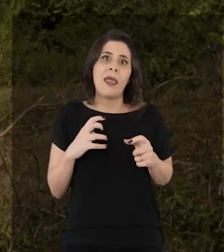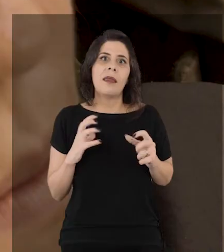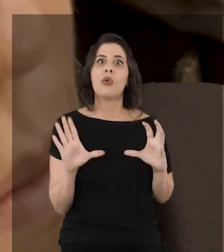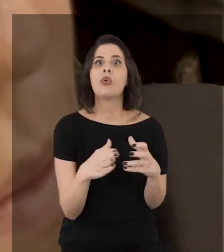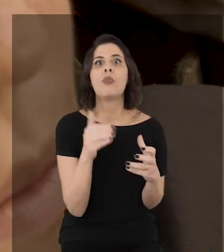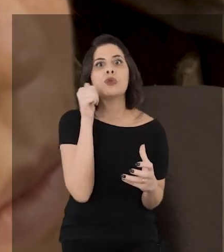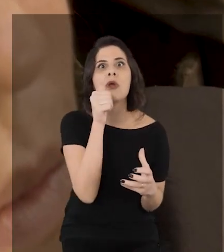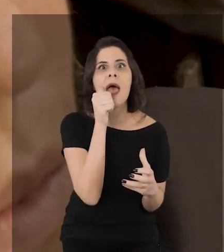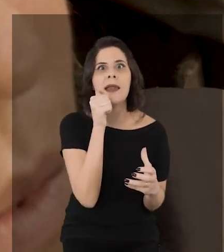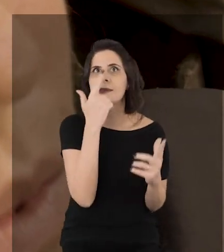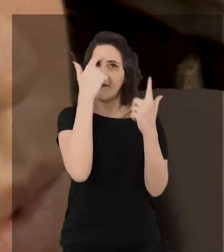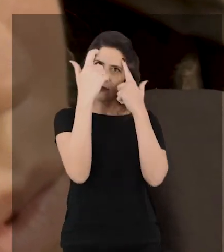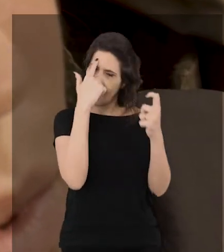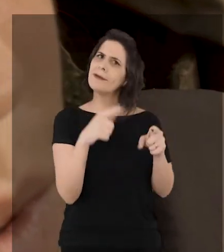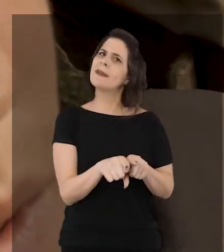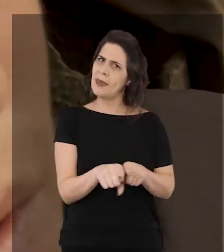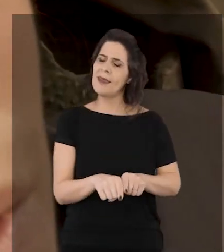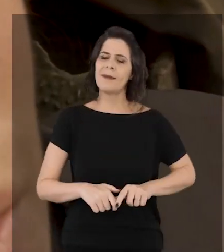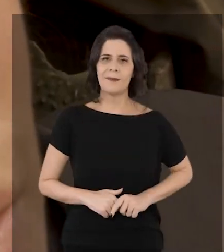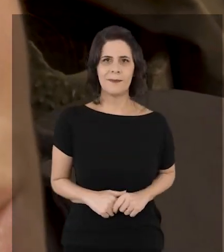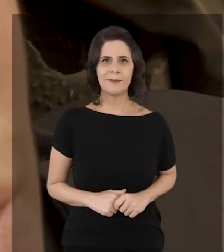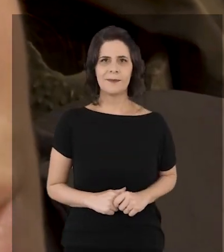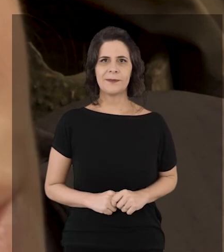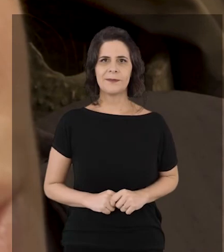tribes of women as well.